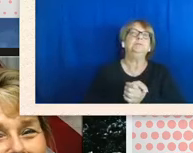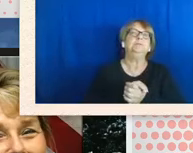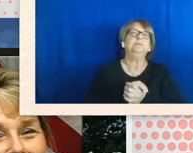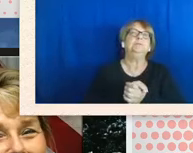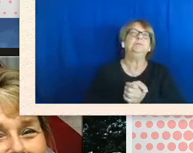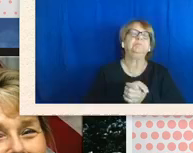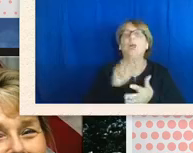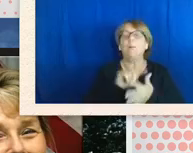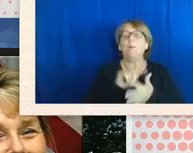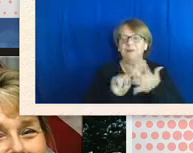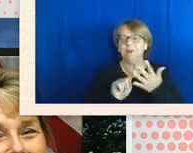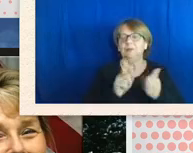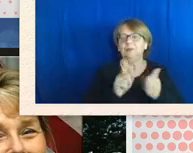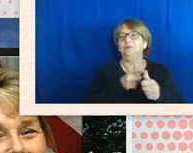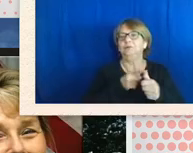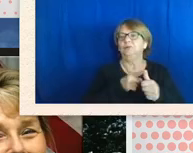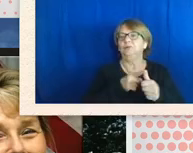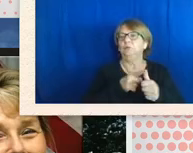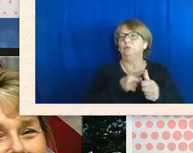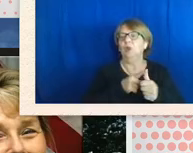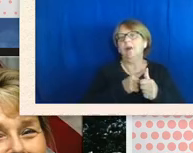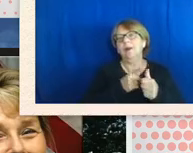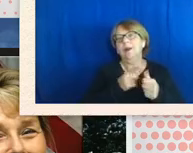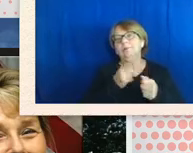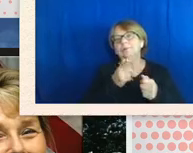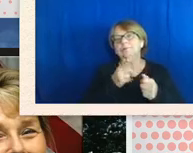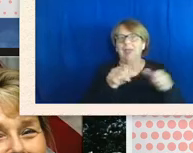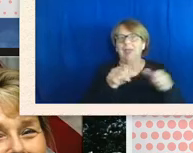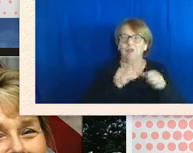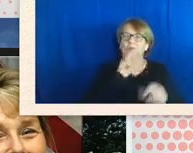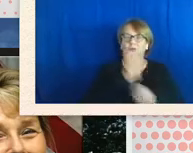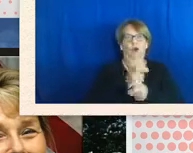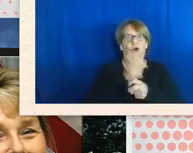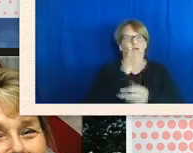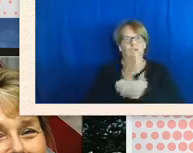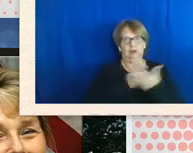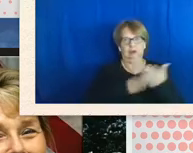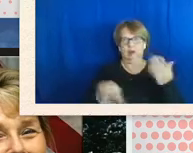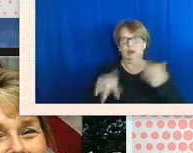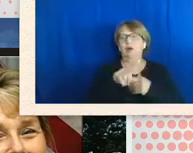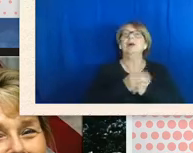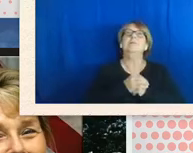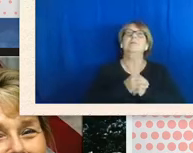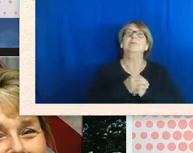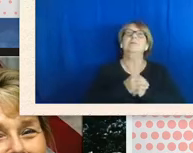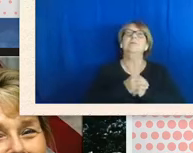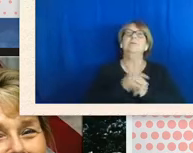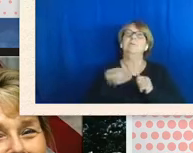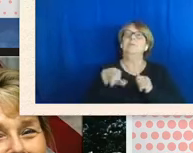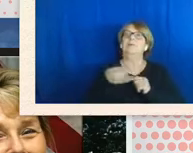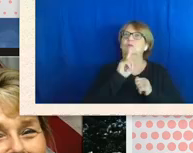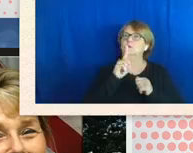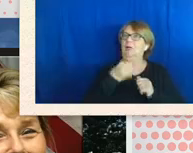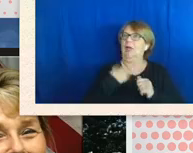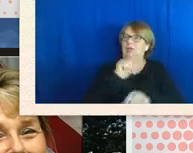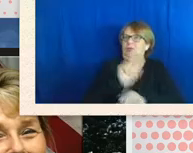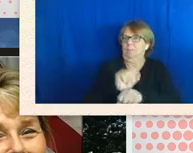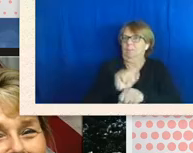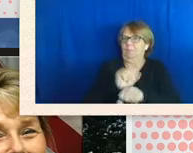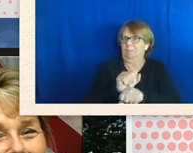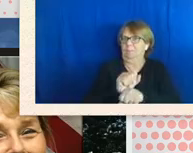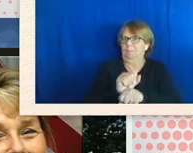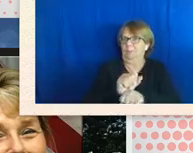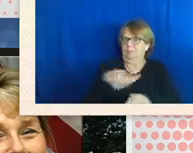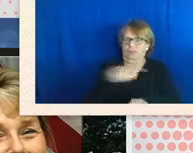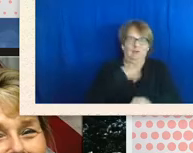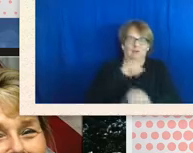area that I think is probably very hard for some of you, and that is those of you that actually do have jobs. You have jobs out there and you're not